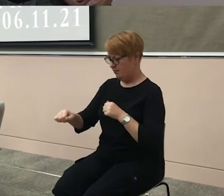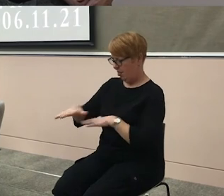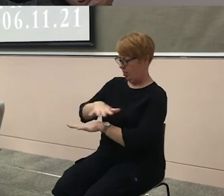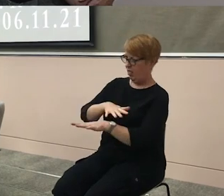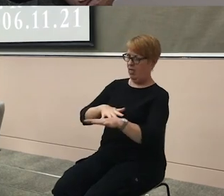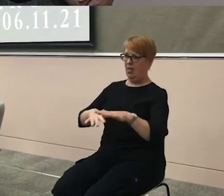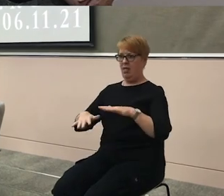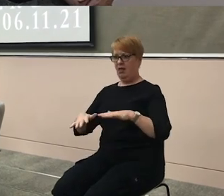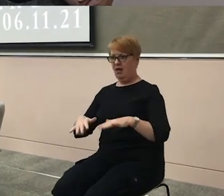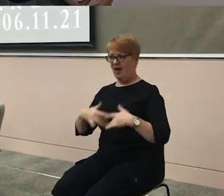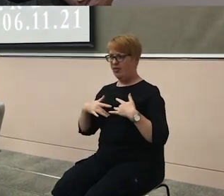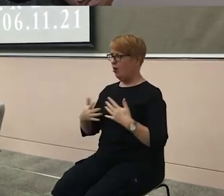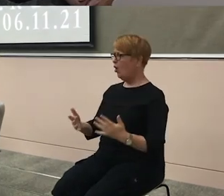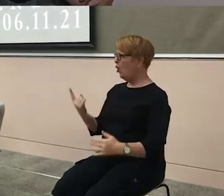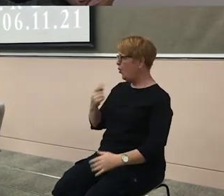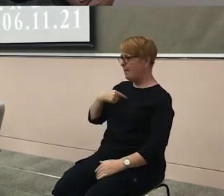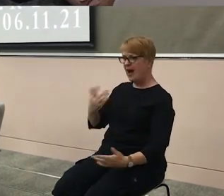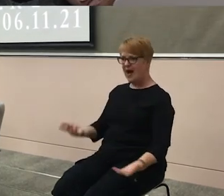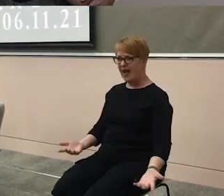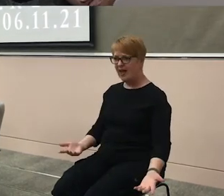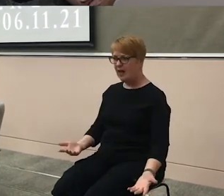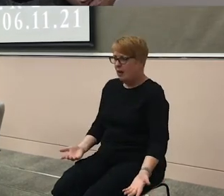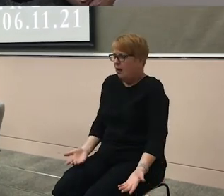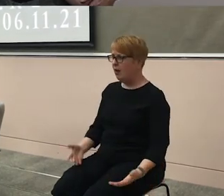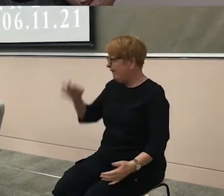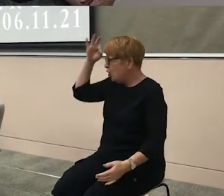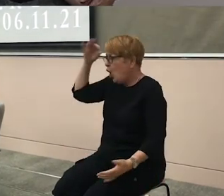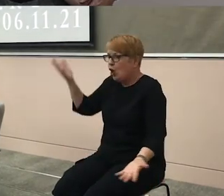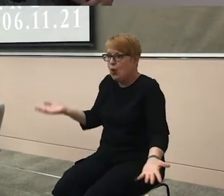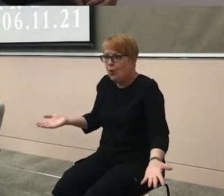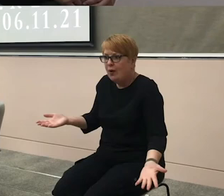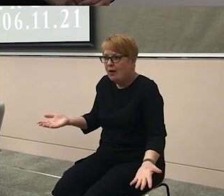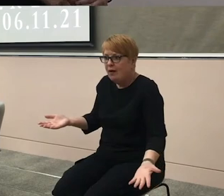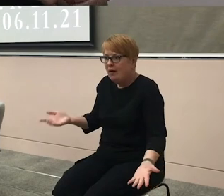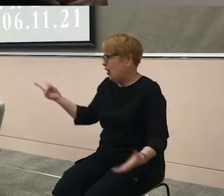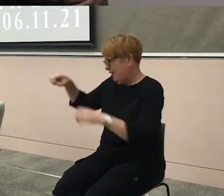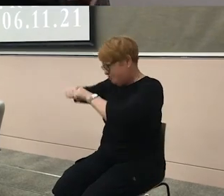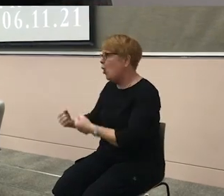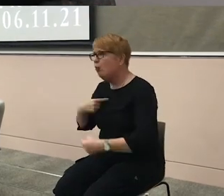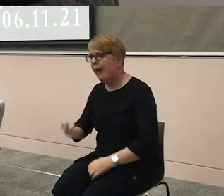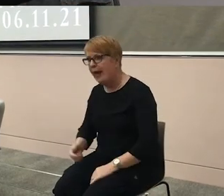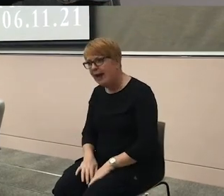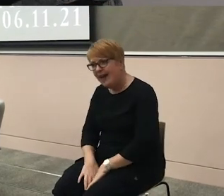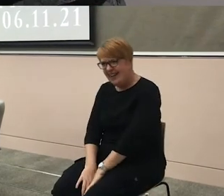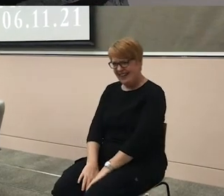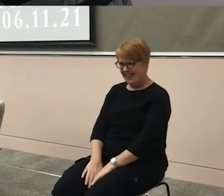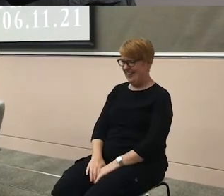was like, I haven't got a clue who I am anymore. Oh, well, yeah, you've broken me, Jasleen.